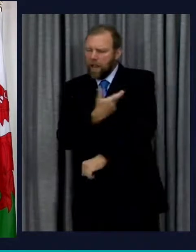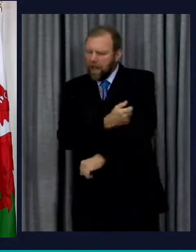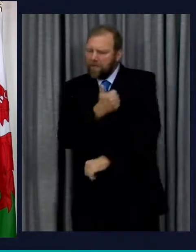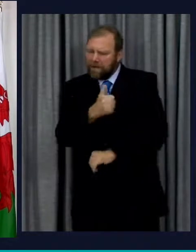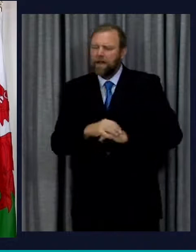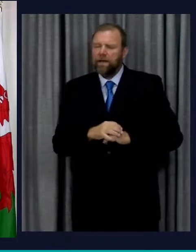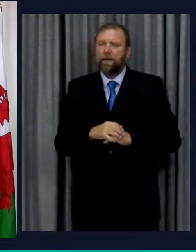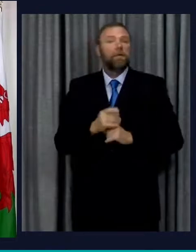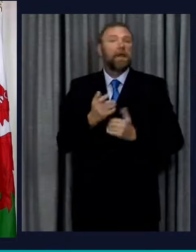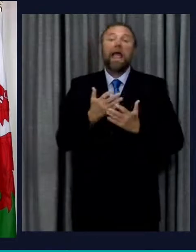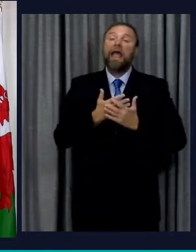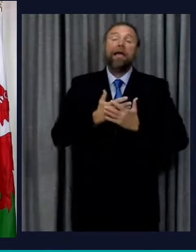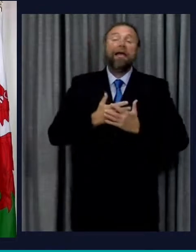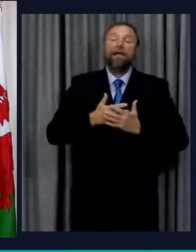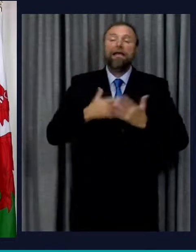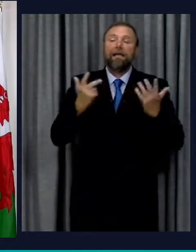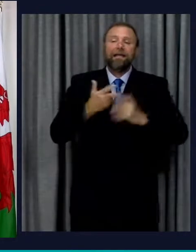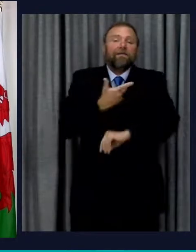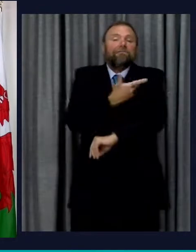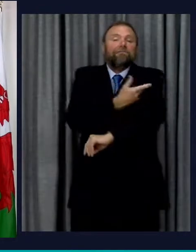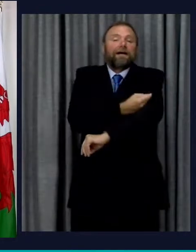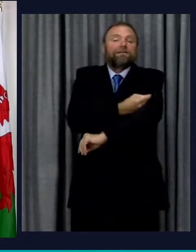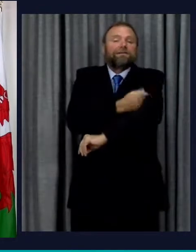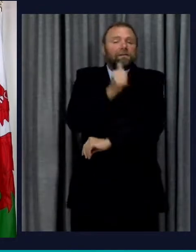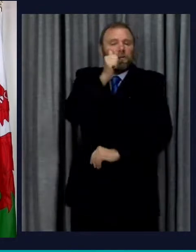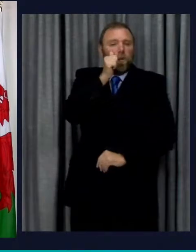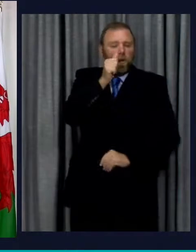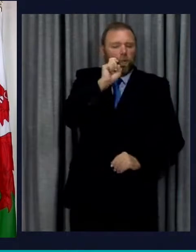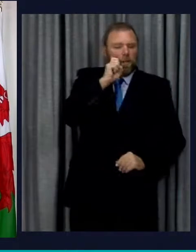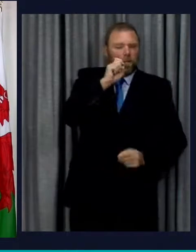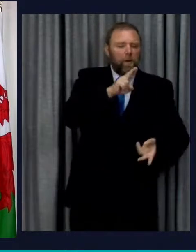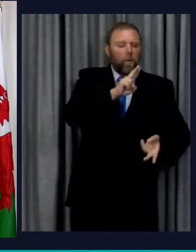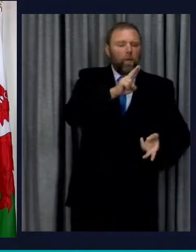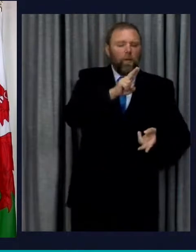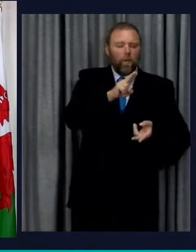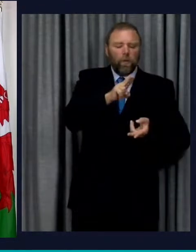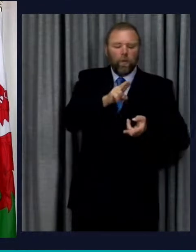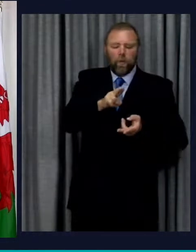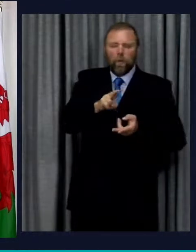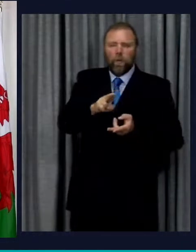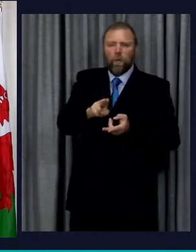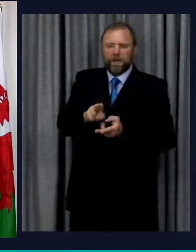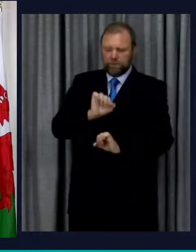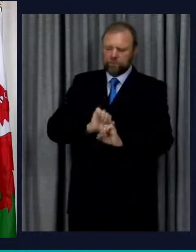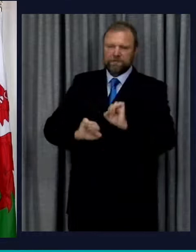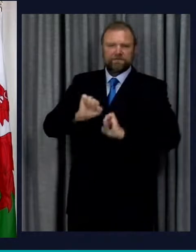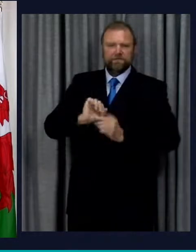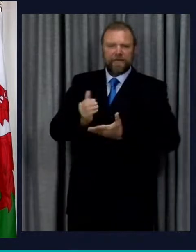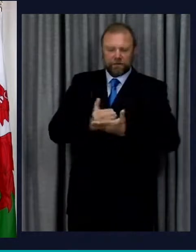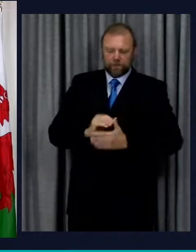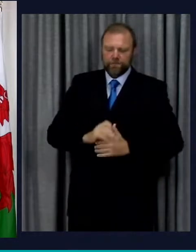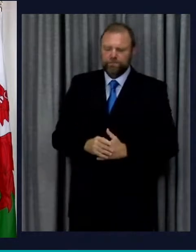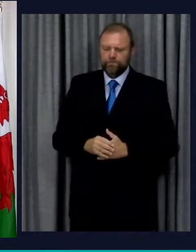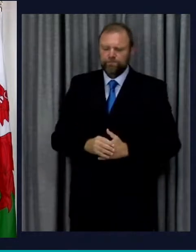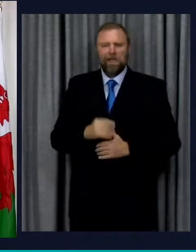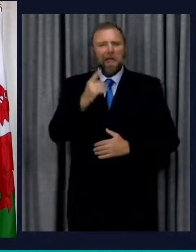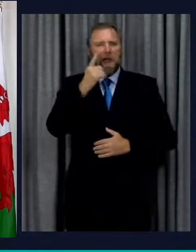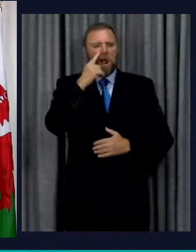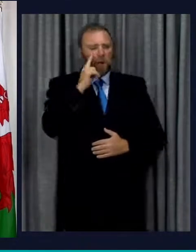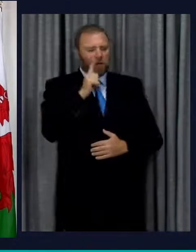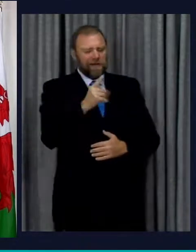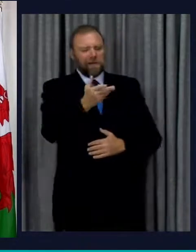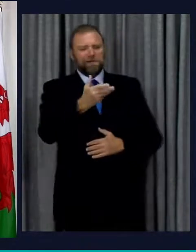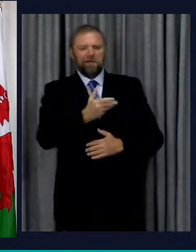potential waning in the immunity that it provides. Now, the fact that it appears to have provided at least 5 to 6 months of